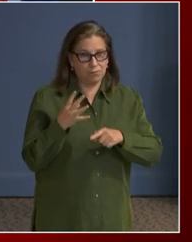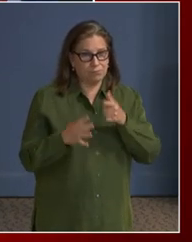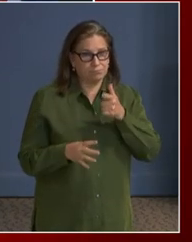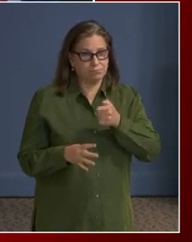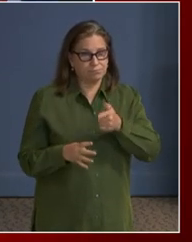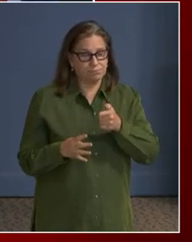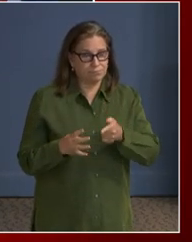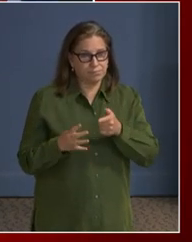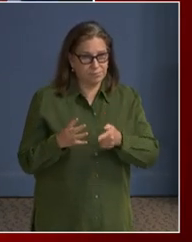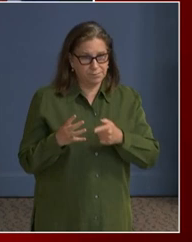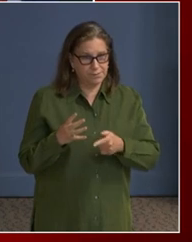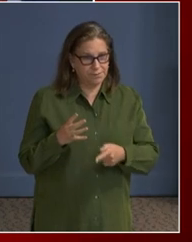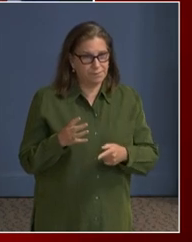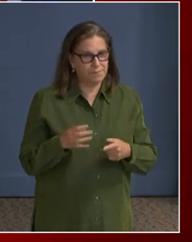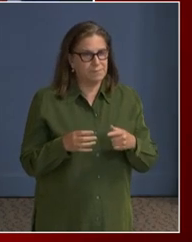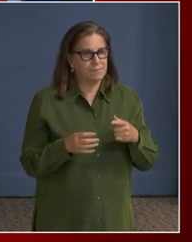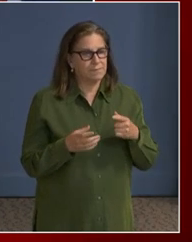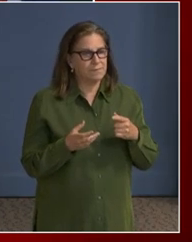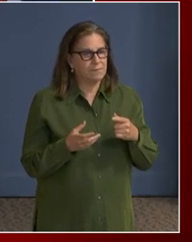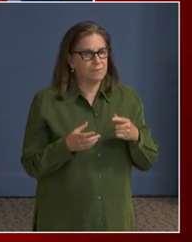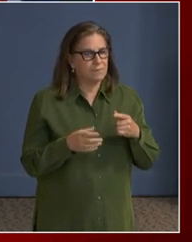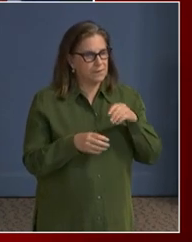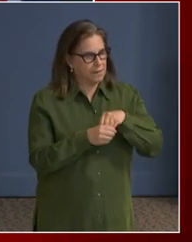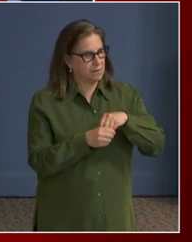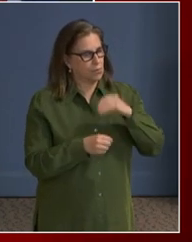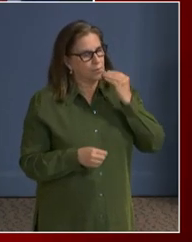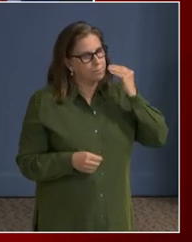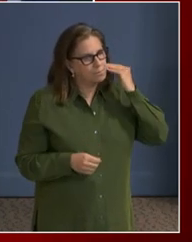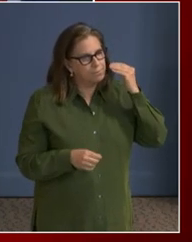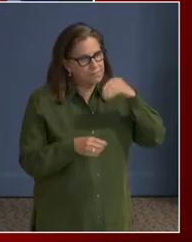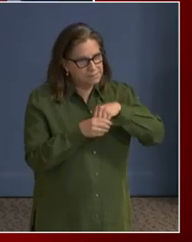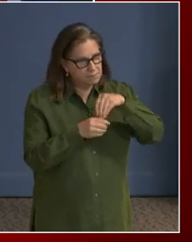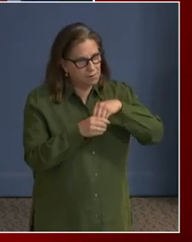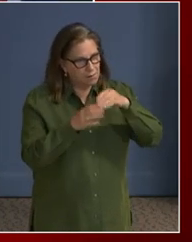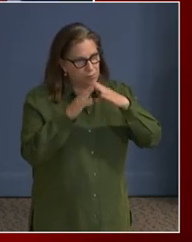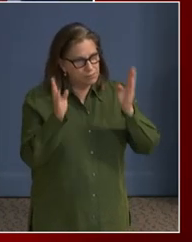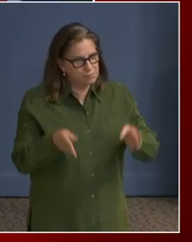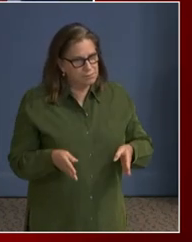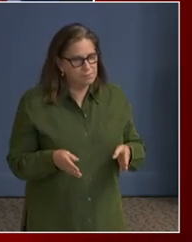occurred inside of residences or inside, in one case, inside of a hotel.